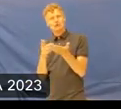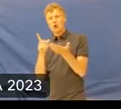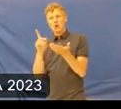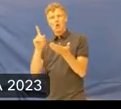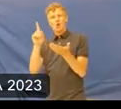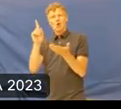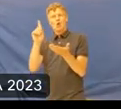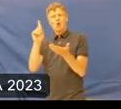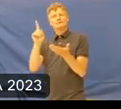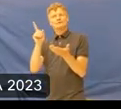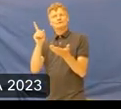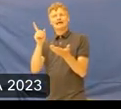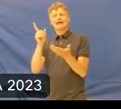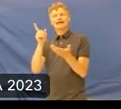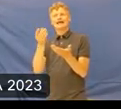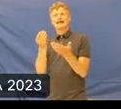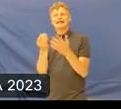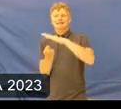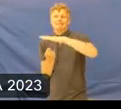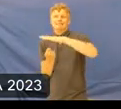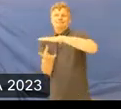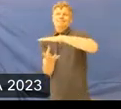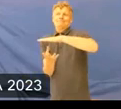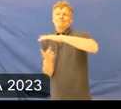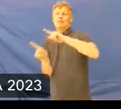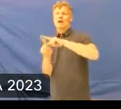triggers the inferences in that case.